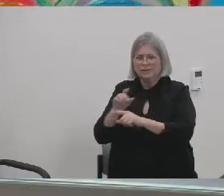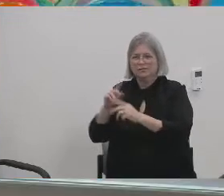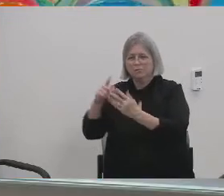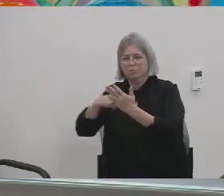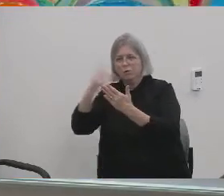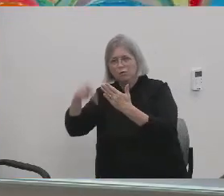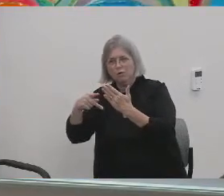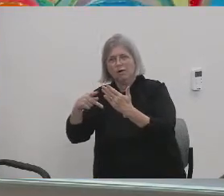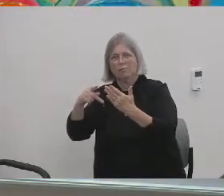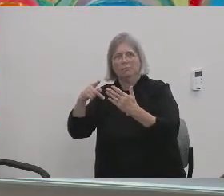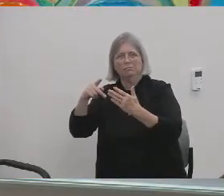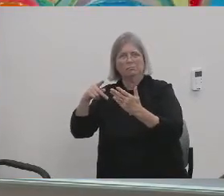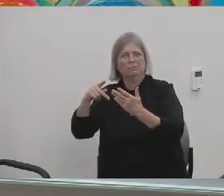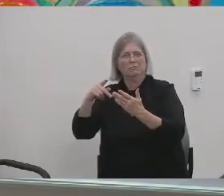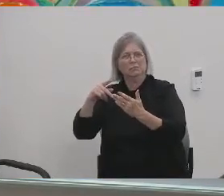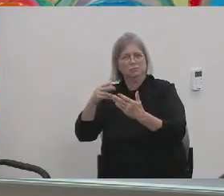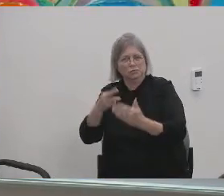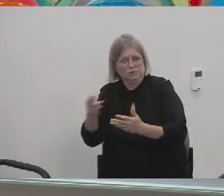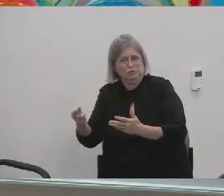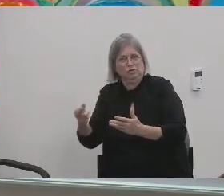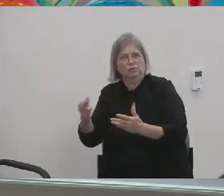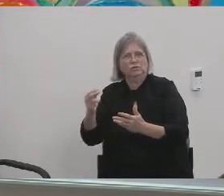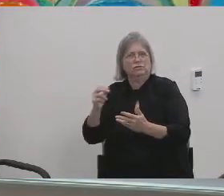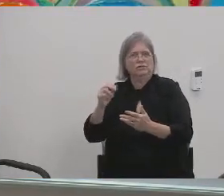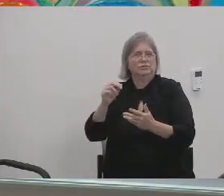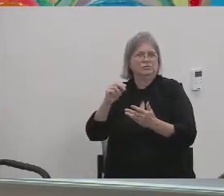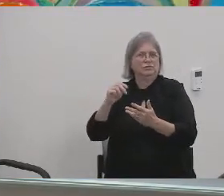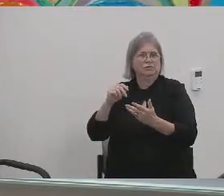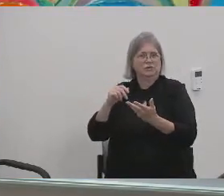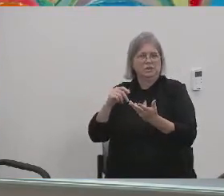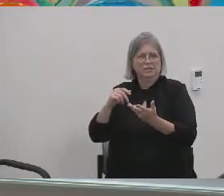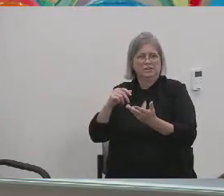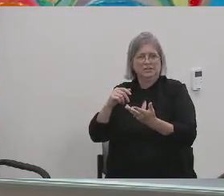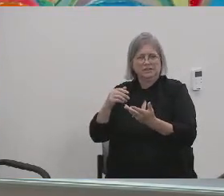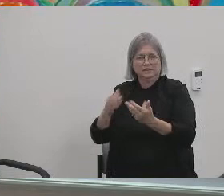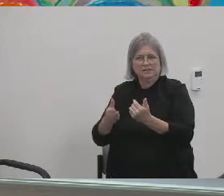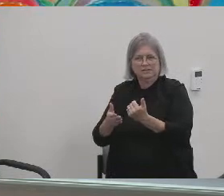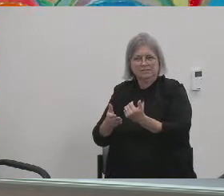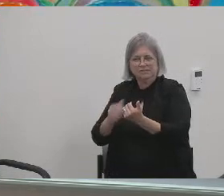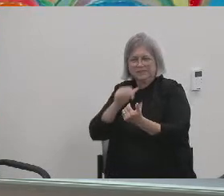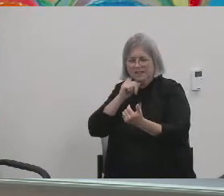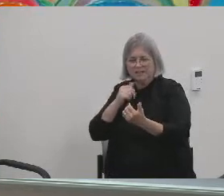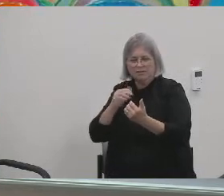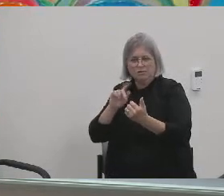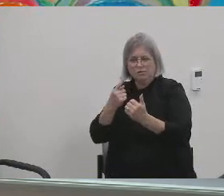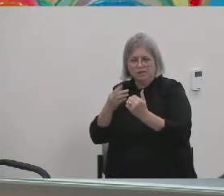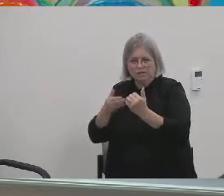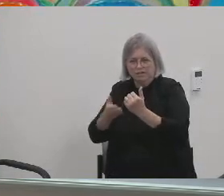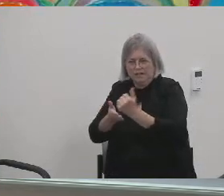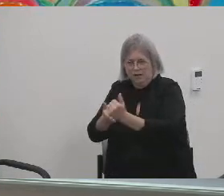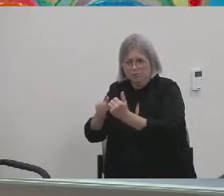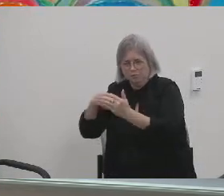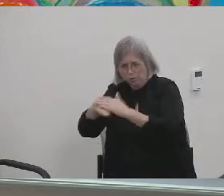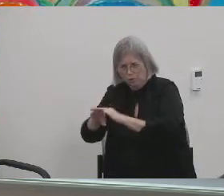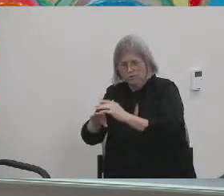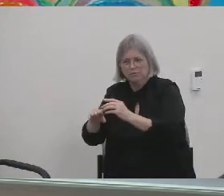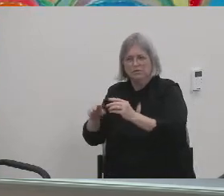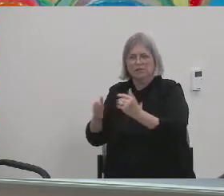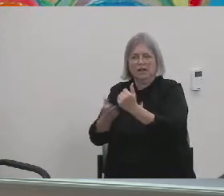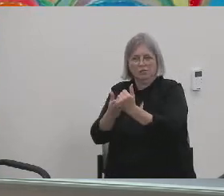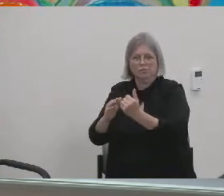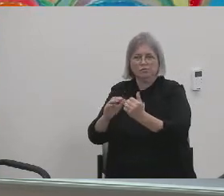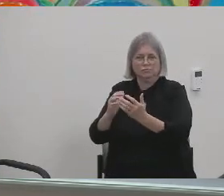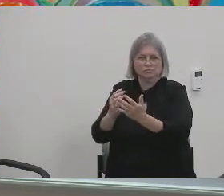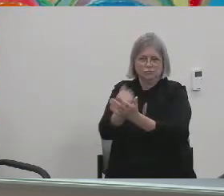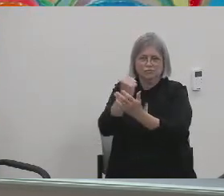program. It's a resource thing. It's not to help a kid log on. It's to help them use Schoology, Google Classroom,